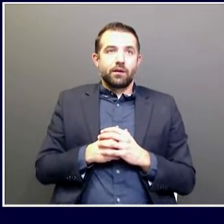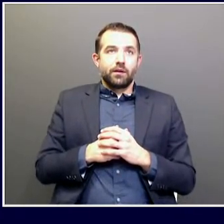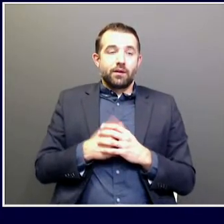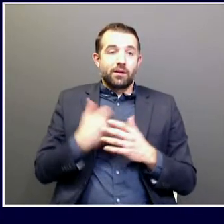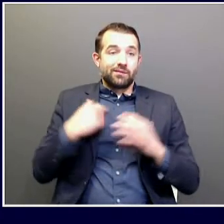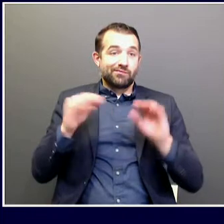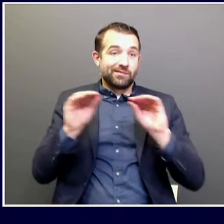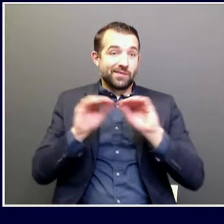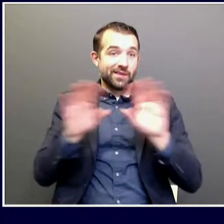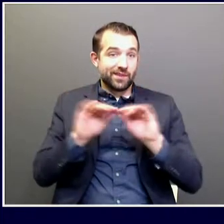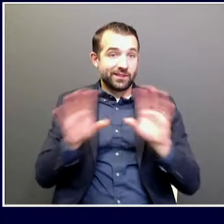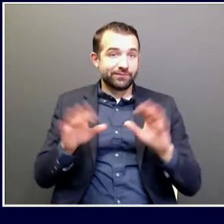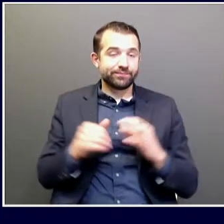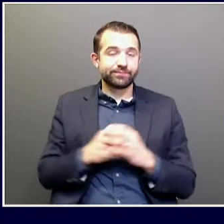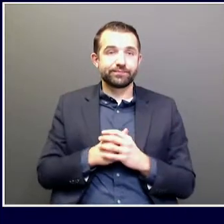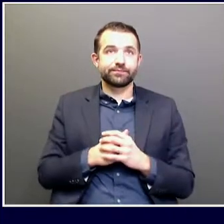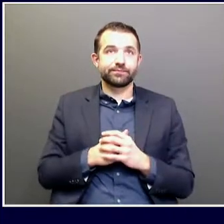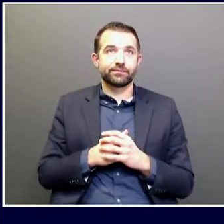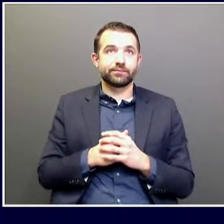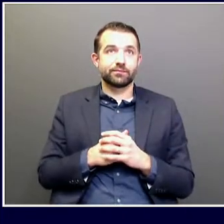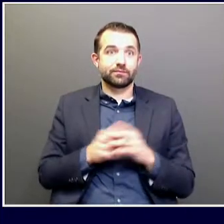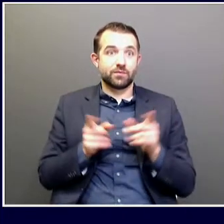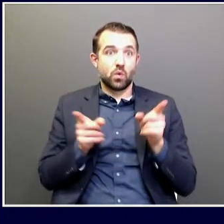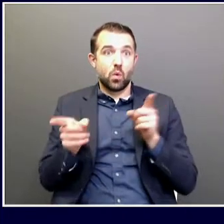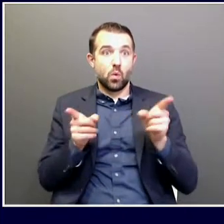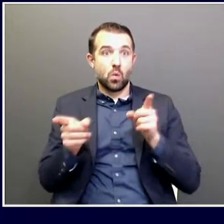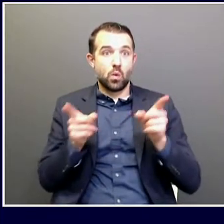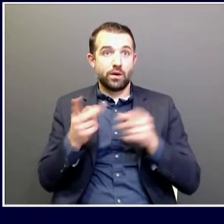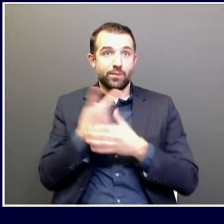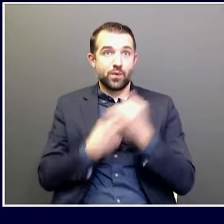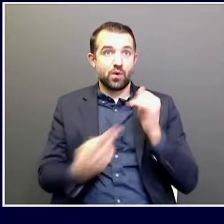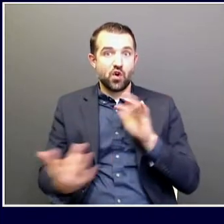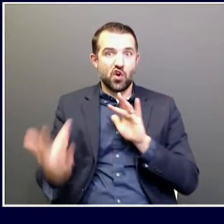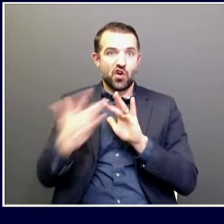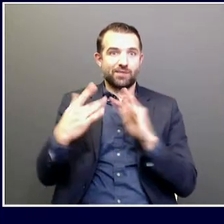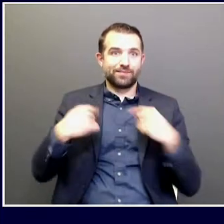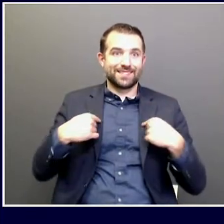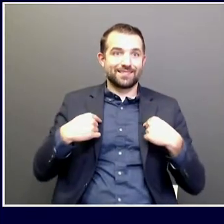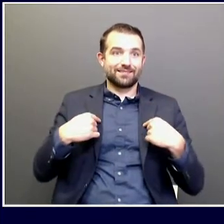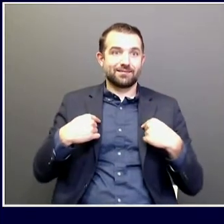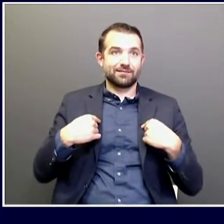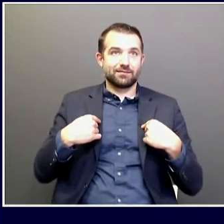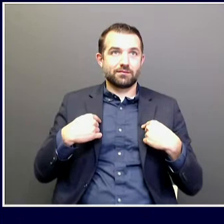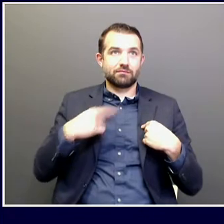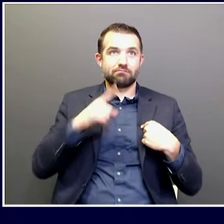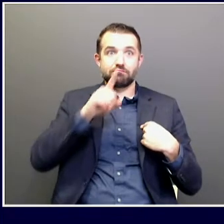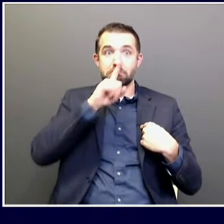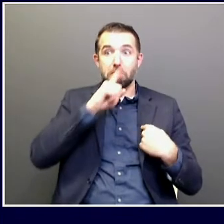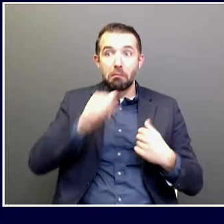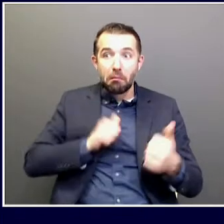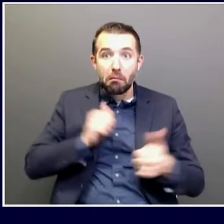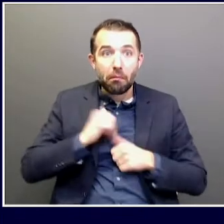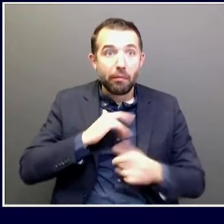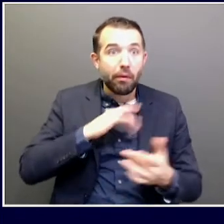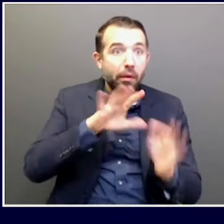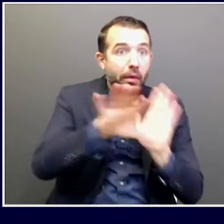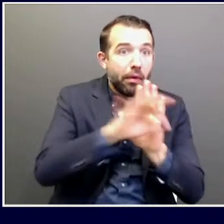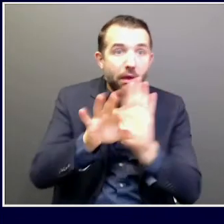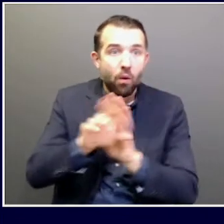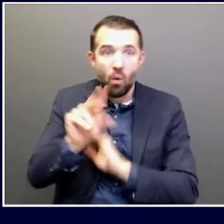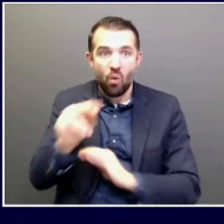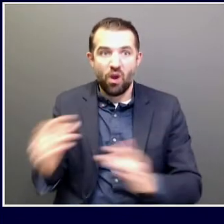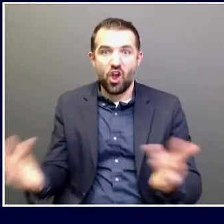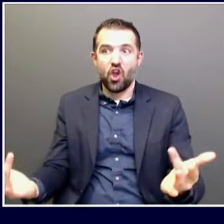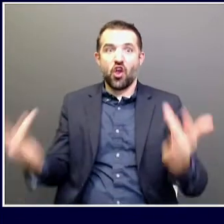chose us, not us choosing them. So hospitals across the state, across the nation can apply for this assistance with